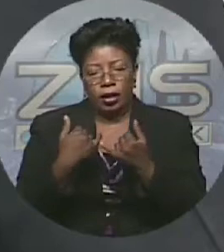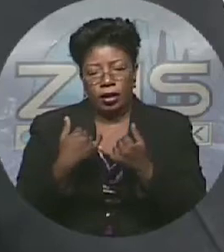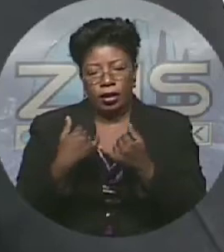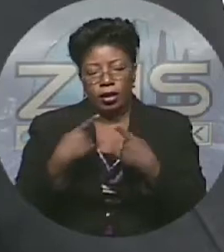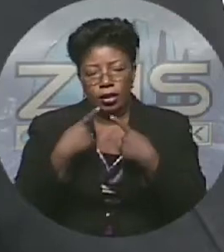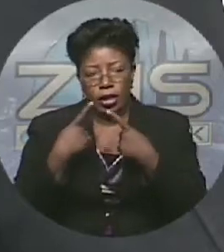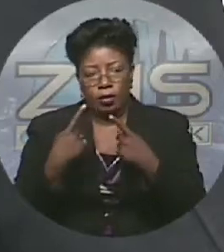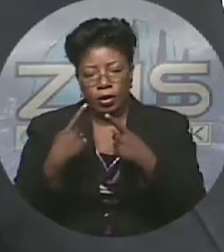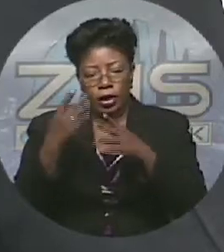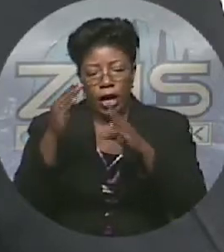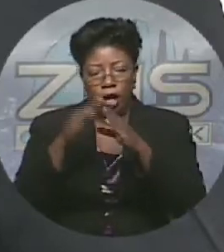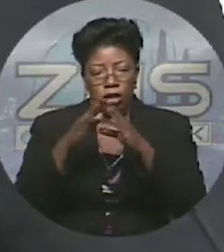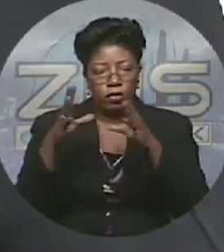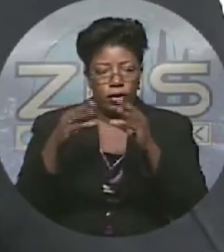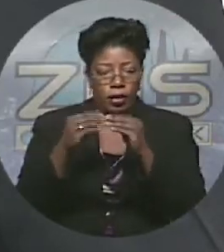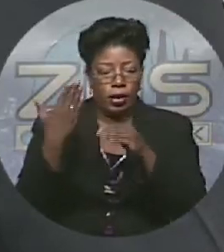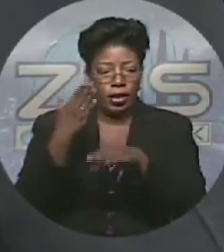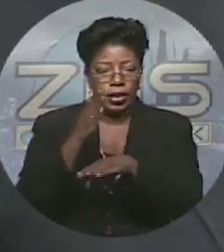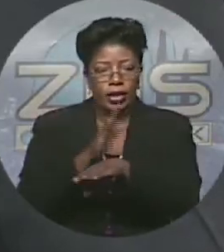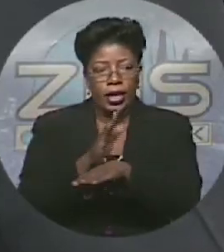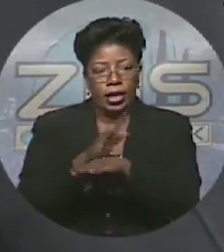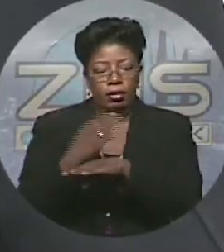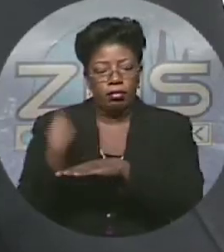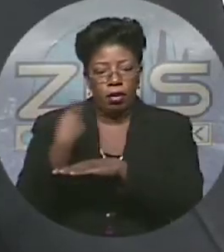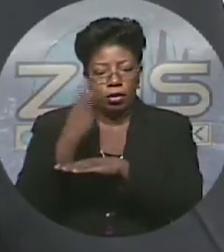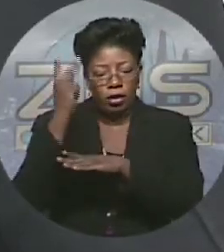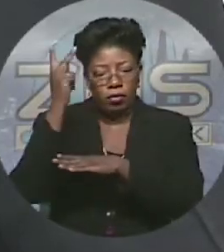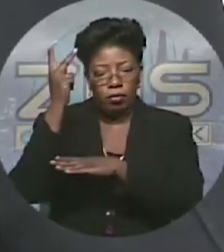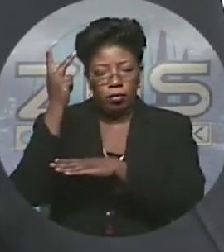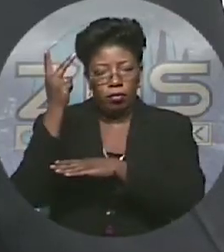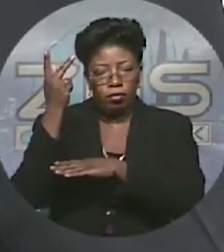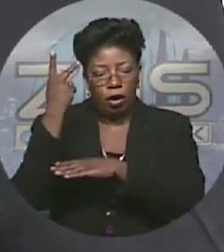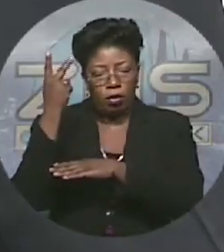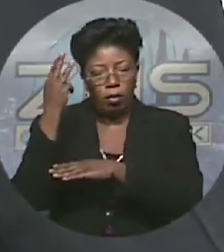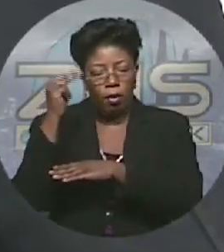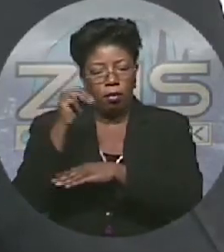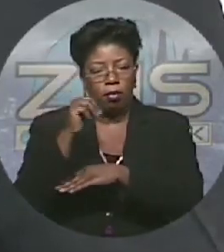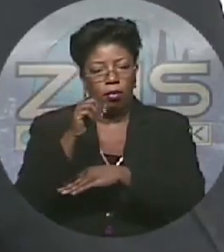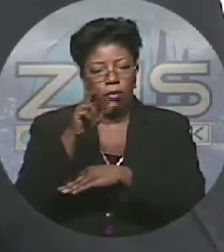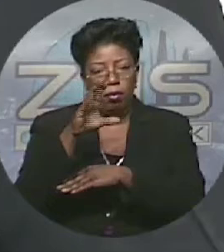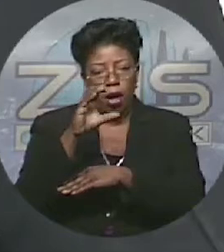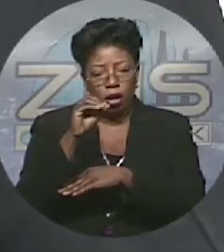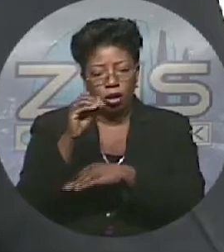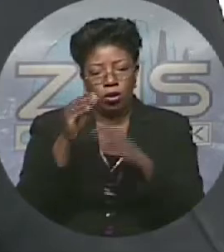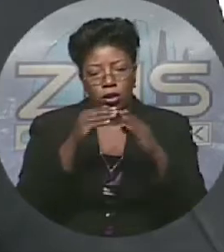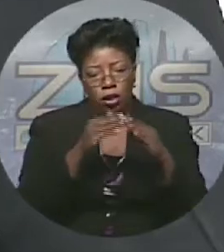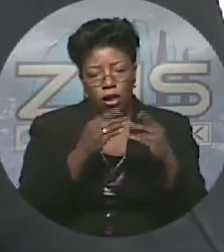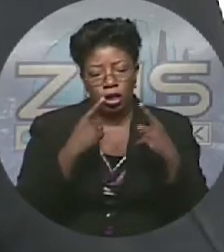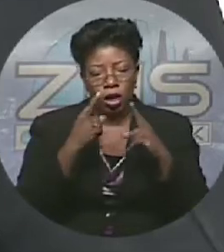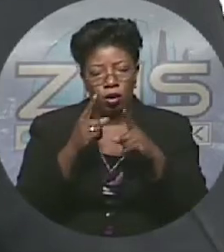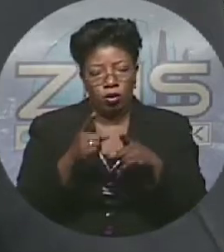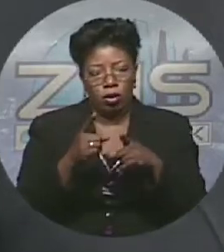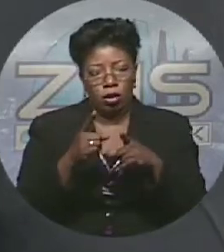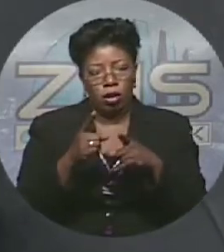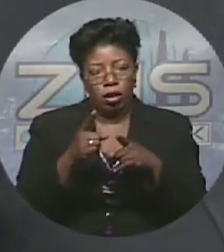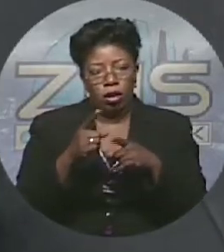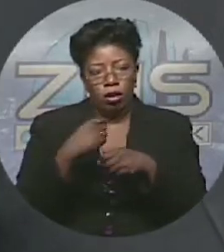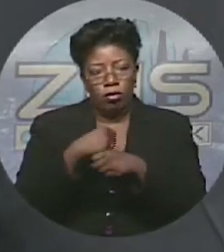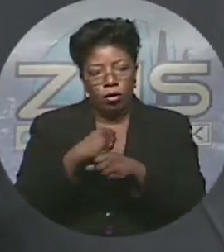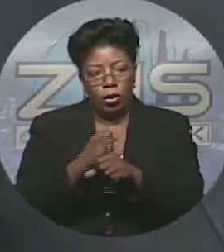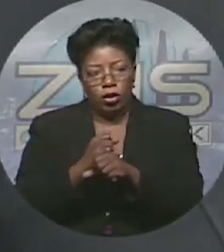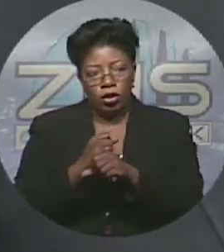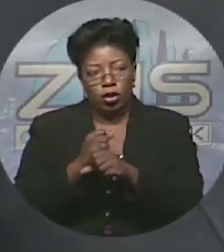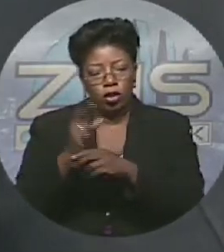before the House of Assembly adjourned last night, Member of Parliament for Marcos City, Greg Moss, officially announced the formation of the